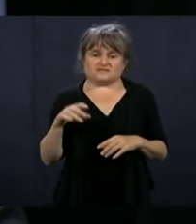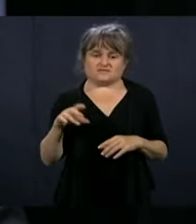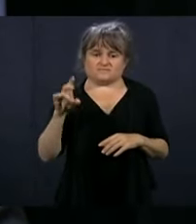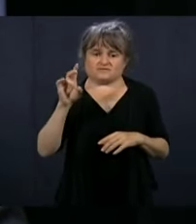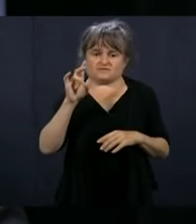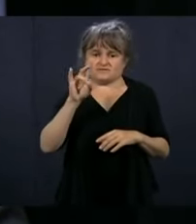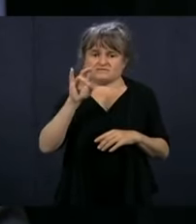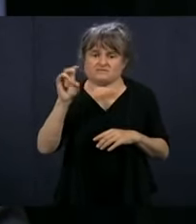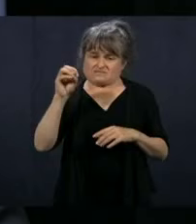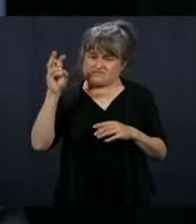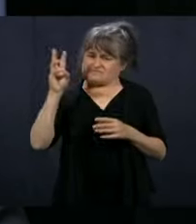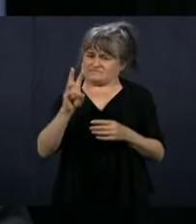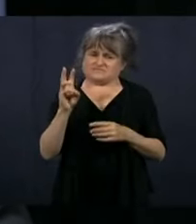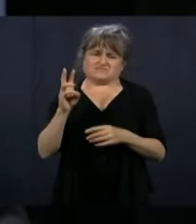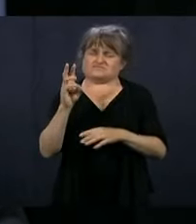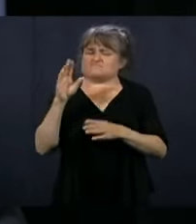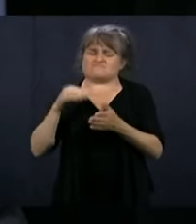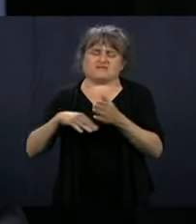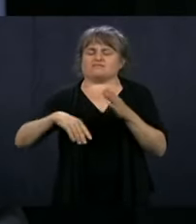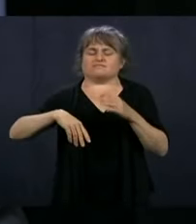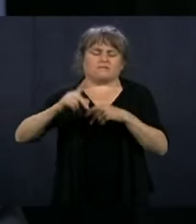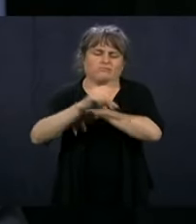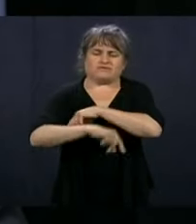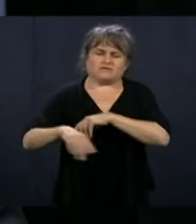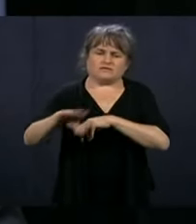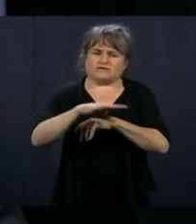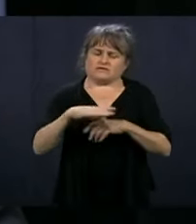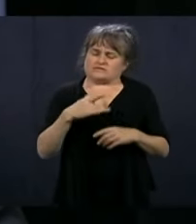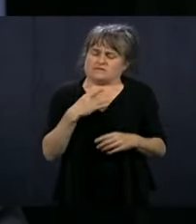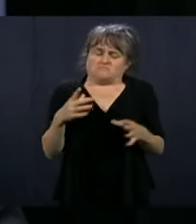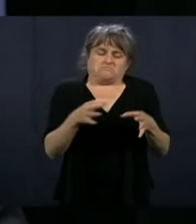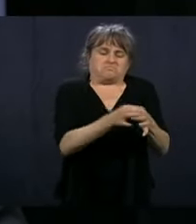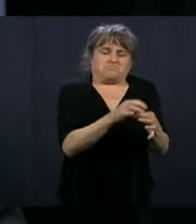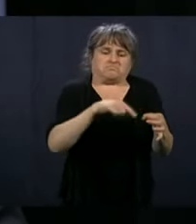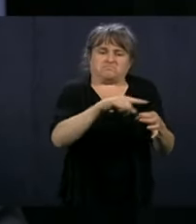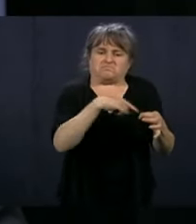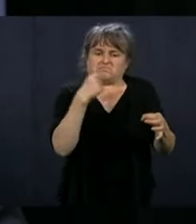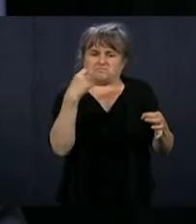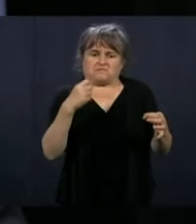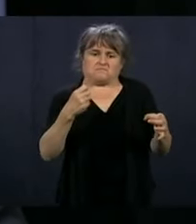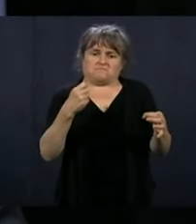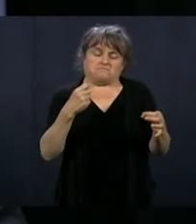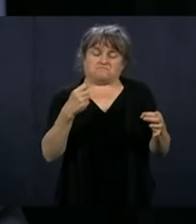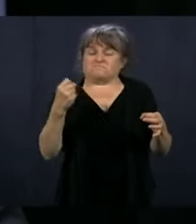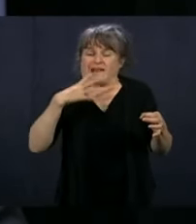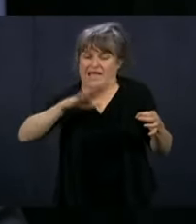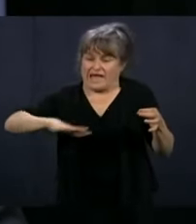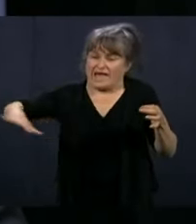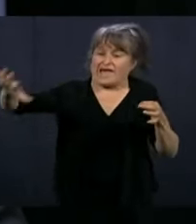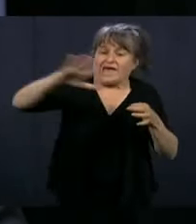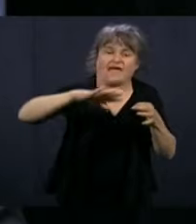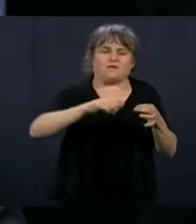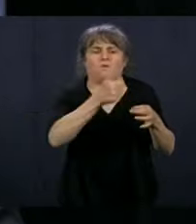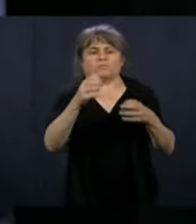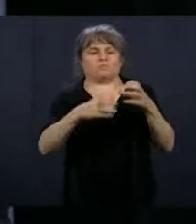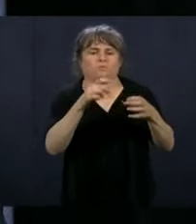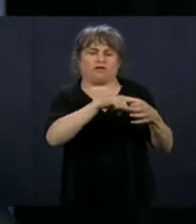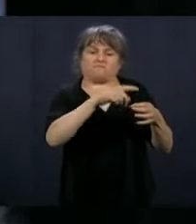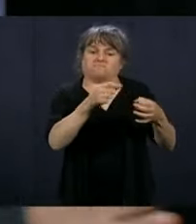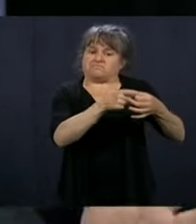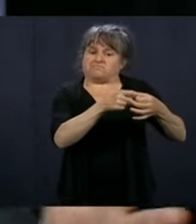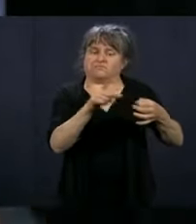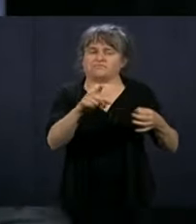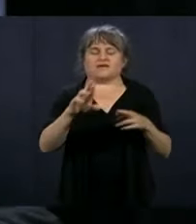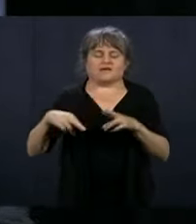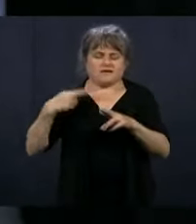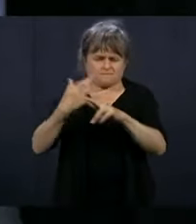How do you react to these numbers? First, to tell you that it's been a year and a half that we've been in the government, so we haven't hired many people. So these are people that